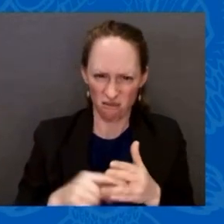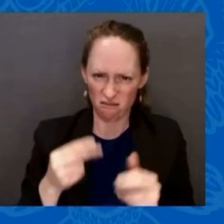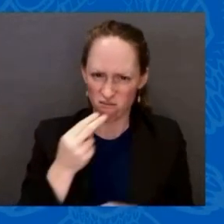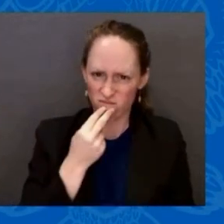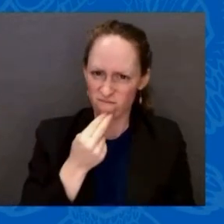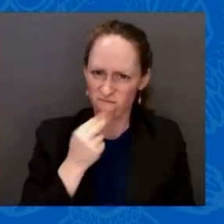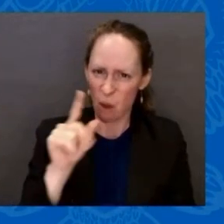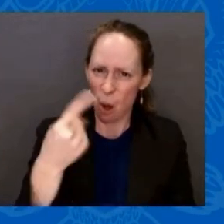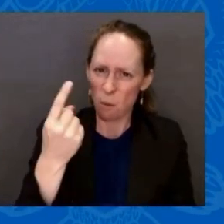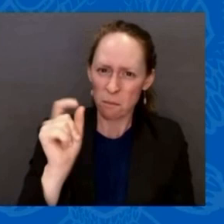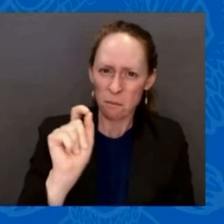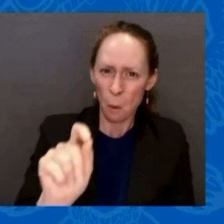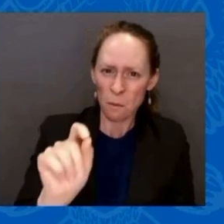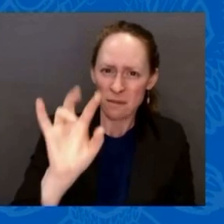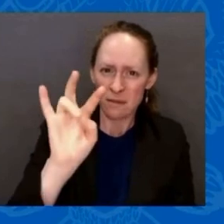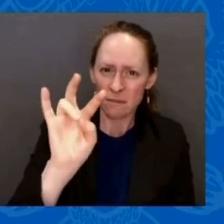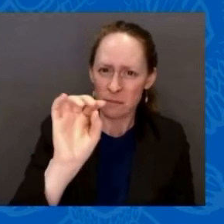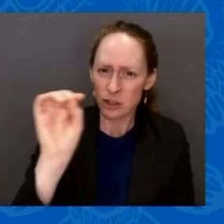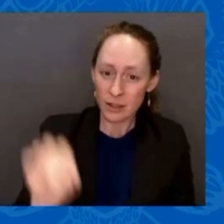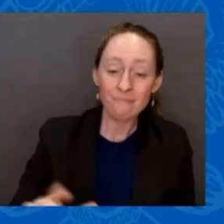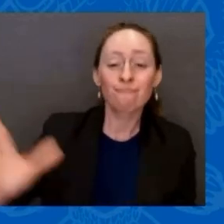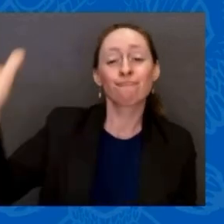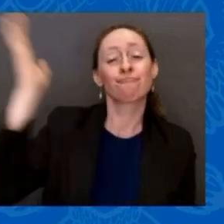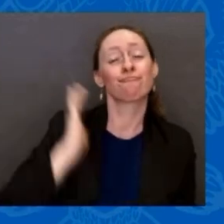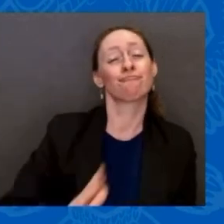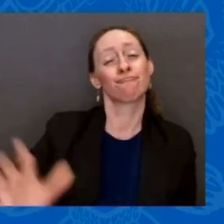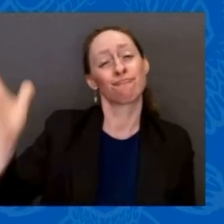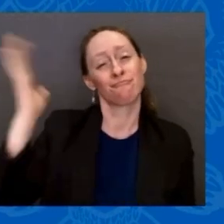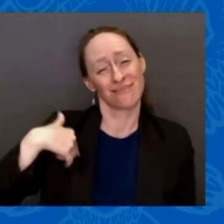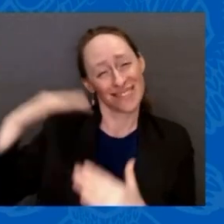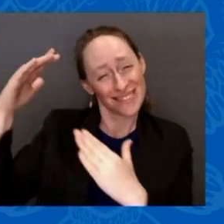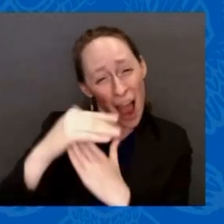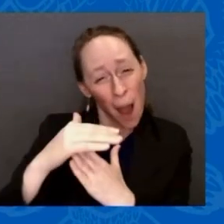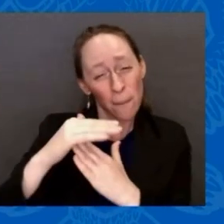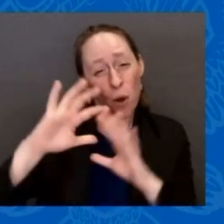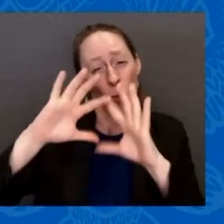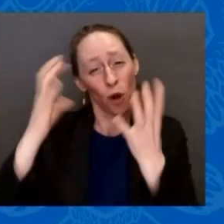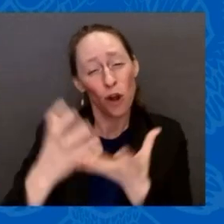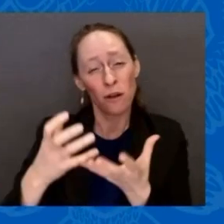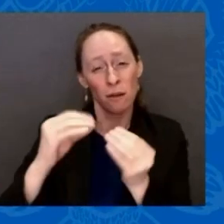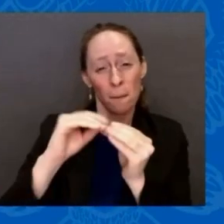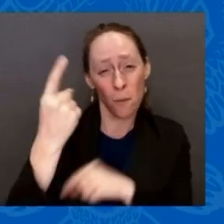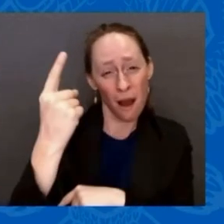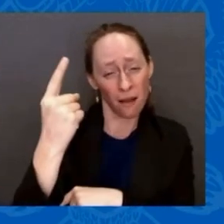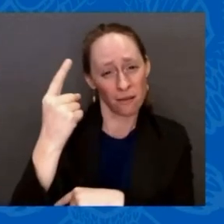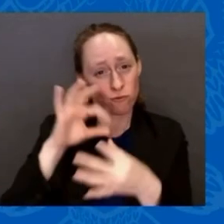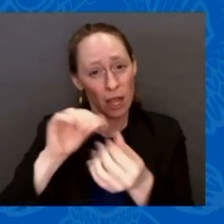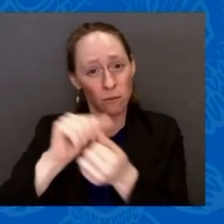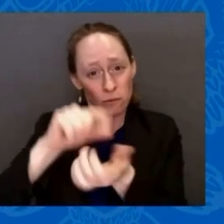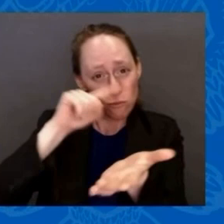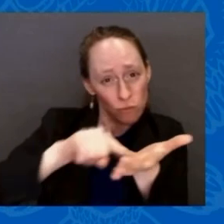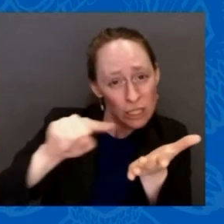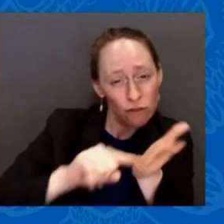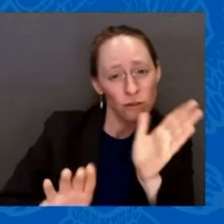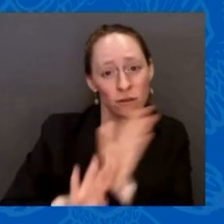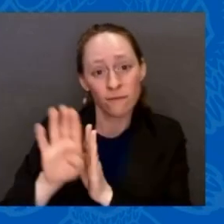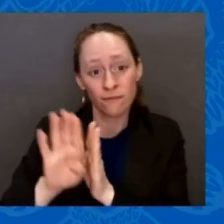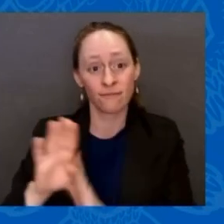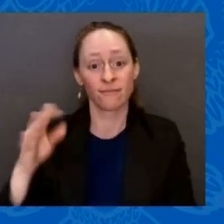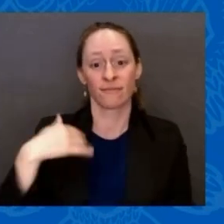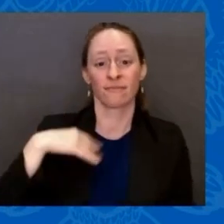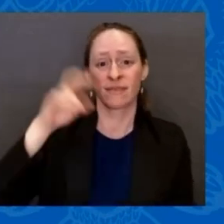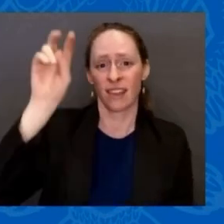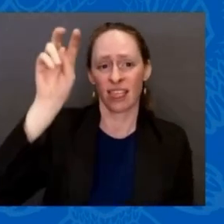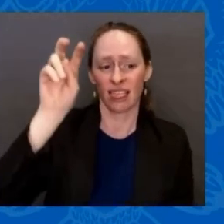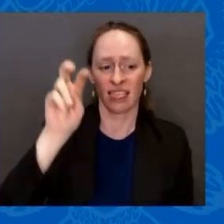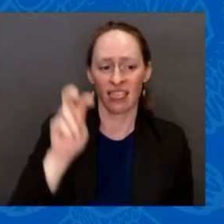That's what we're known for. Now we rank number 9 in the world. China, decades ago, was number 8 in the